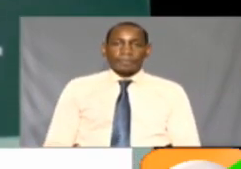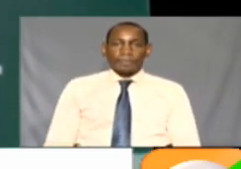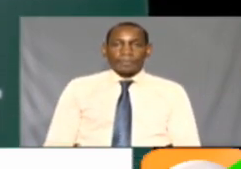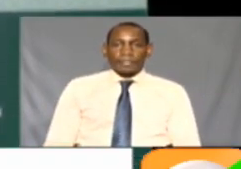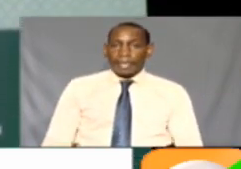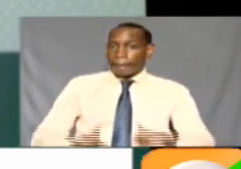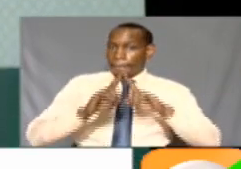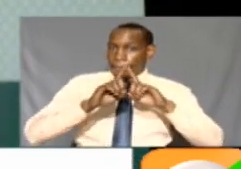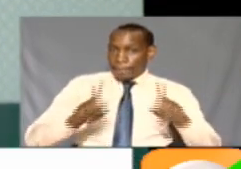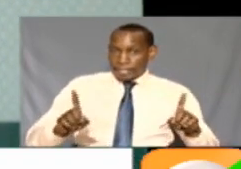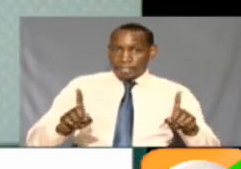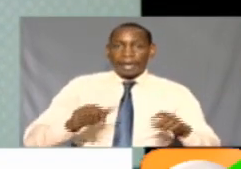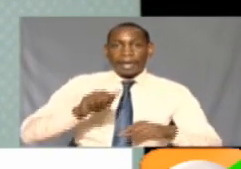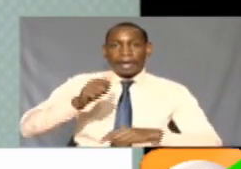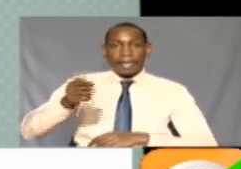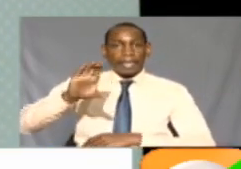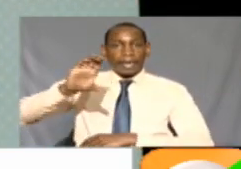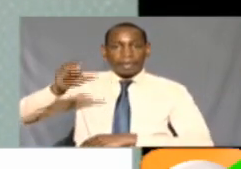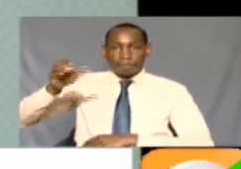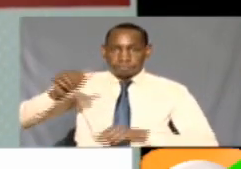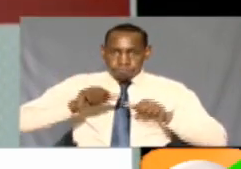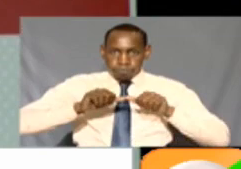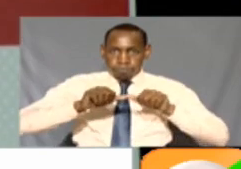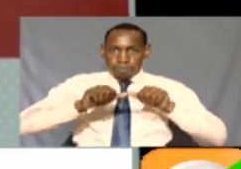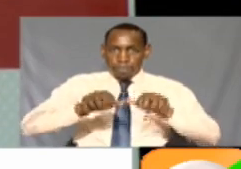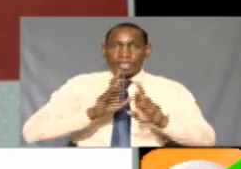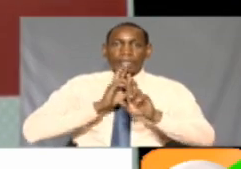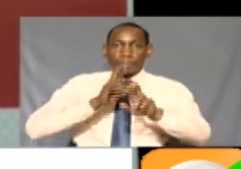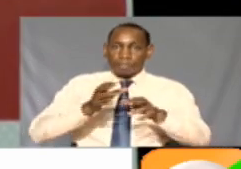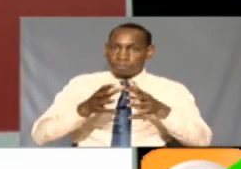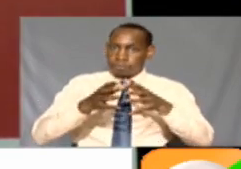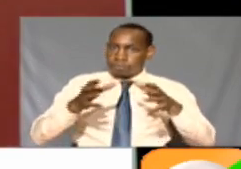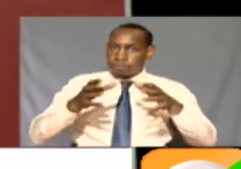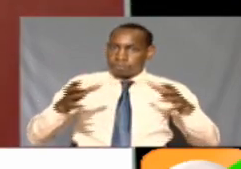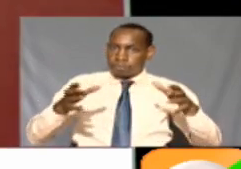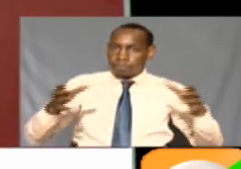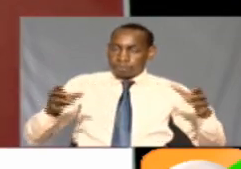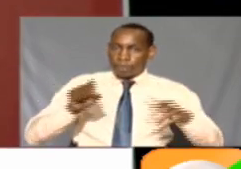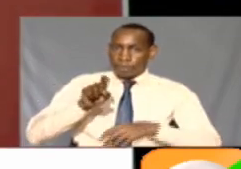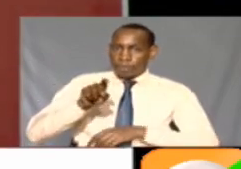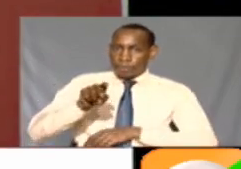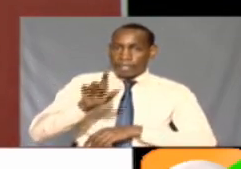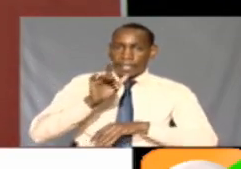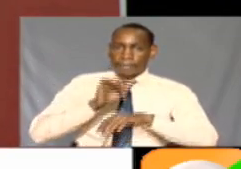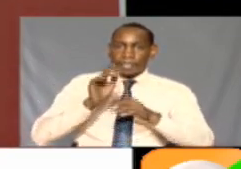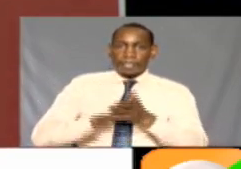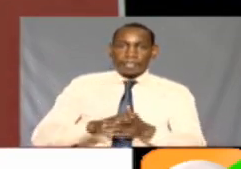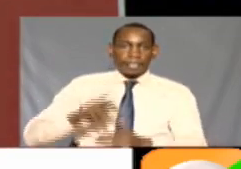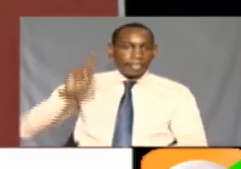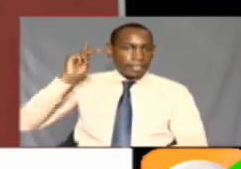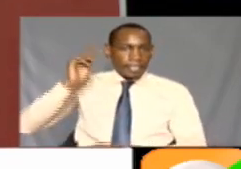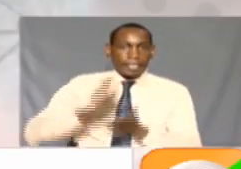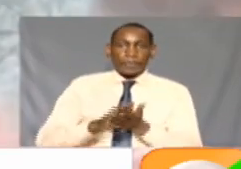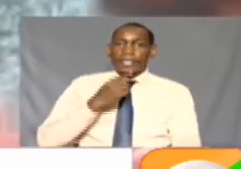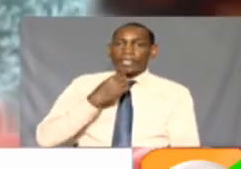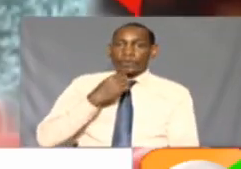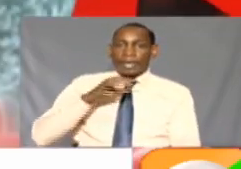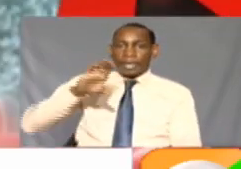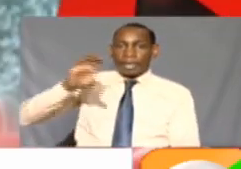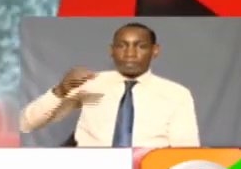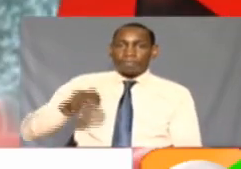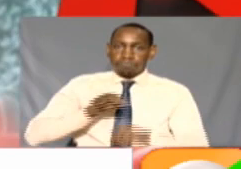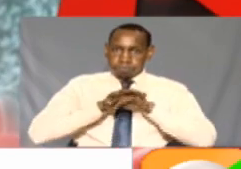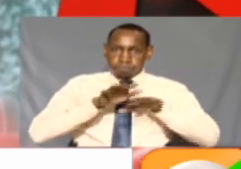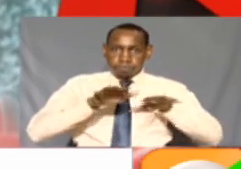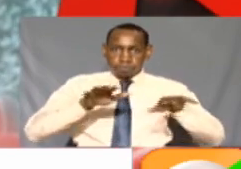Thank you so much. But there are counties that are consistently registering a rise in the viral infection. Kisii and Turkana counties now have a higher